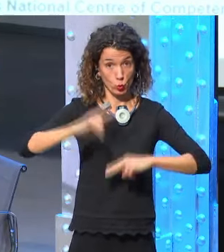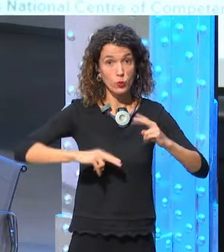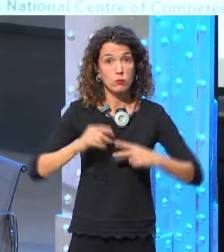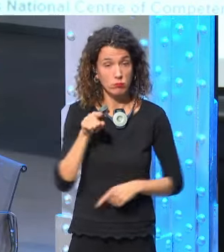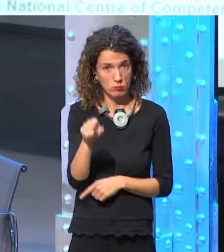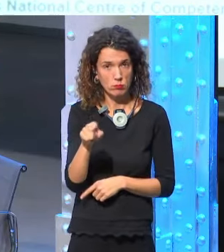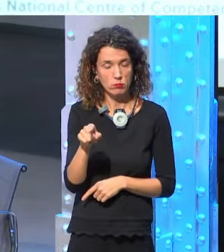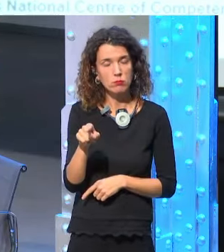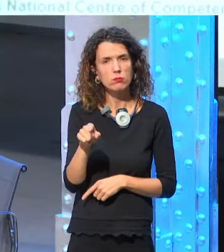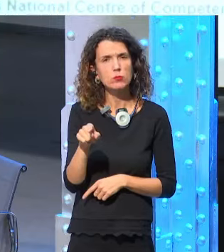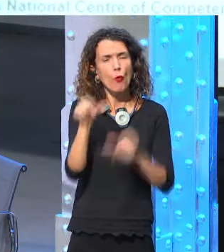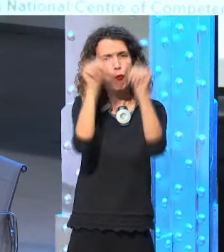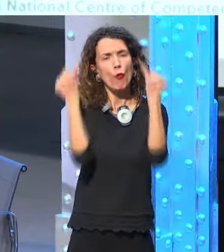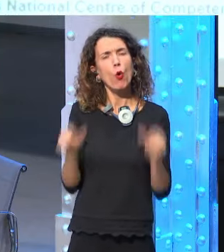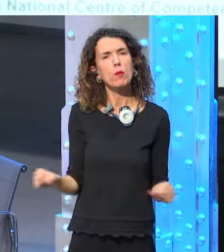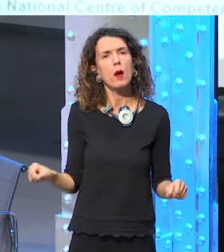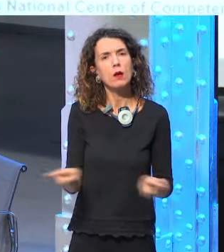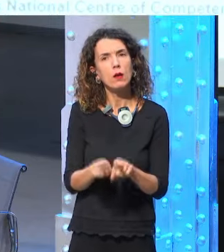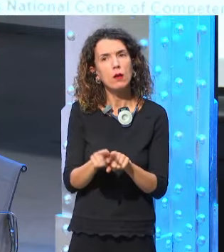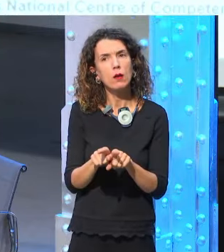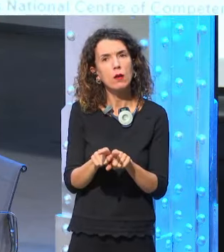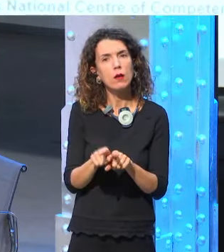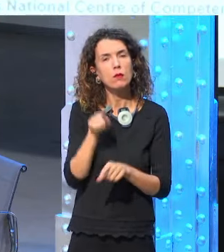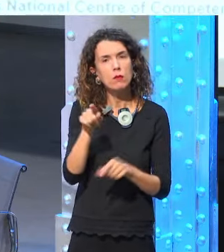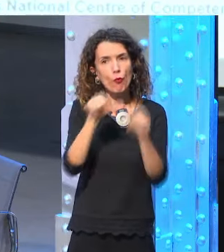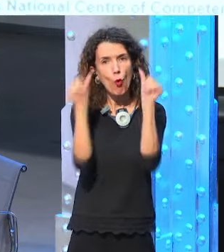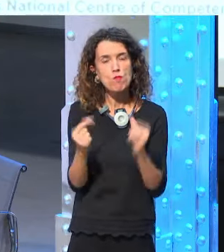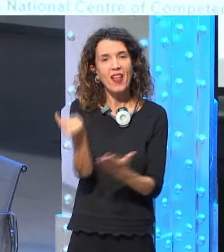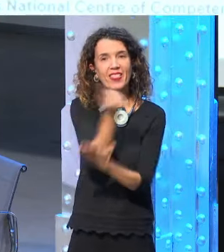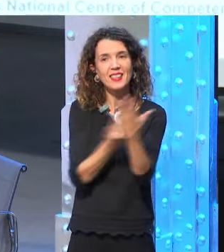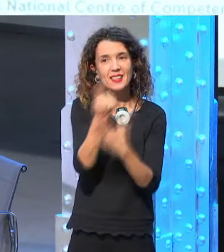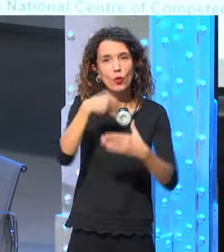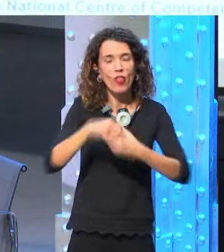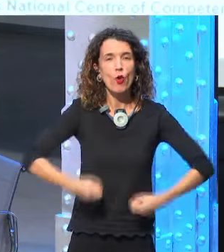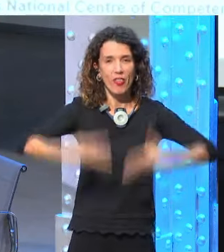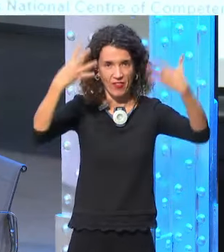that you will also design the building. Or in other words, you will design the building